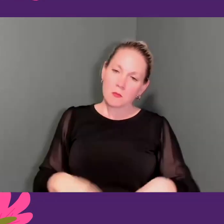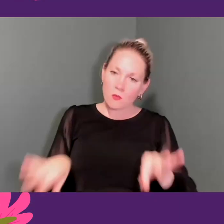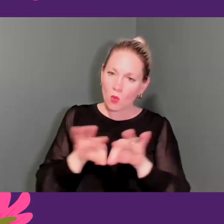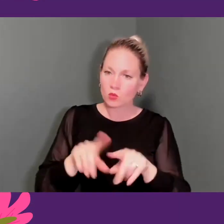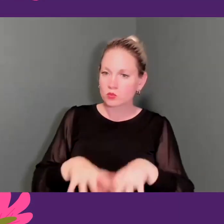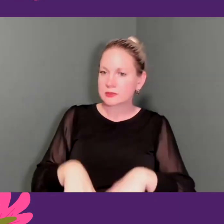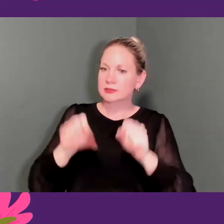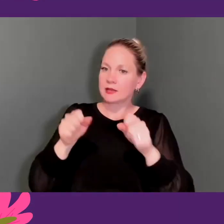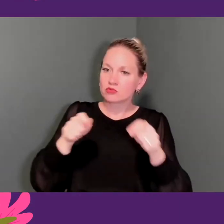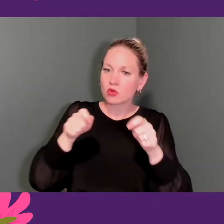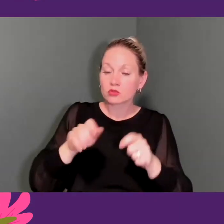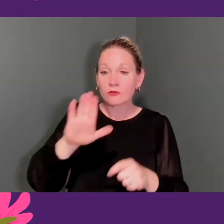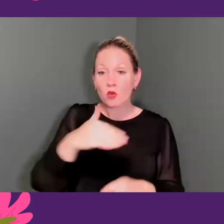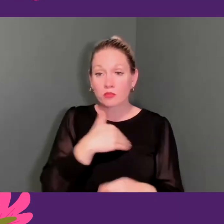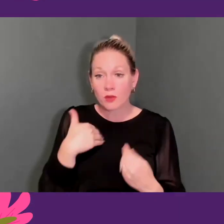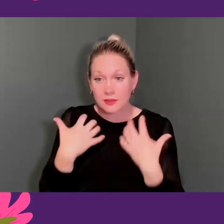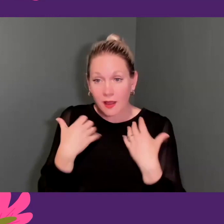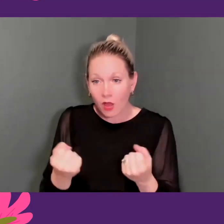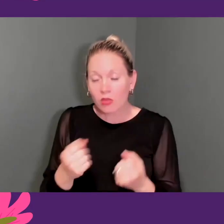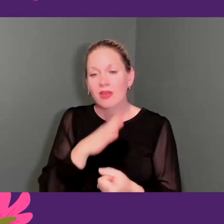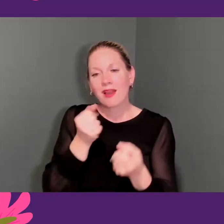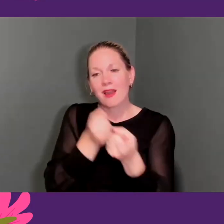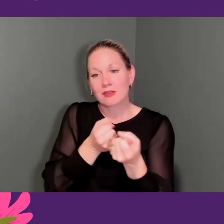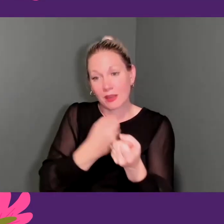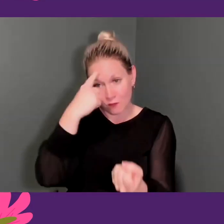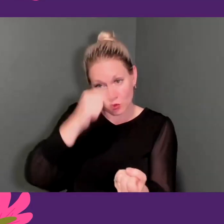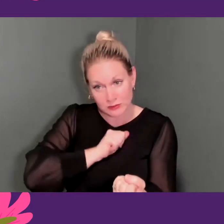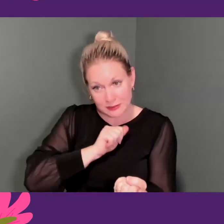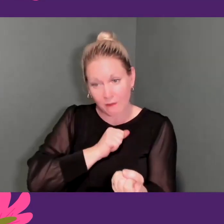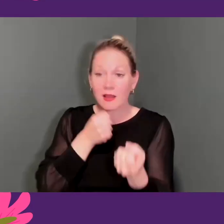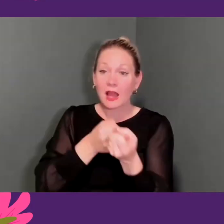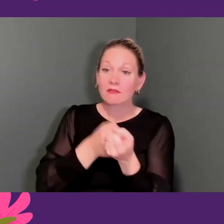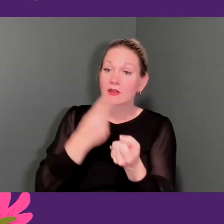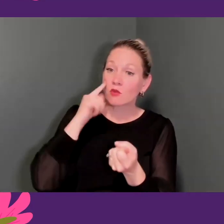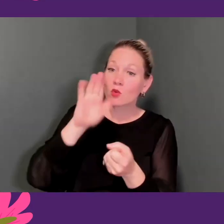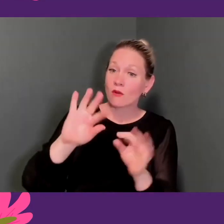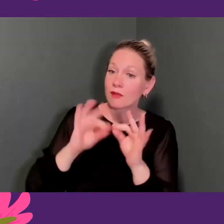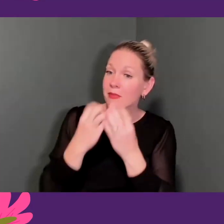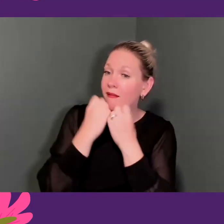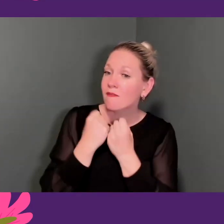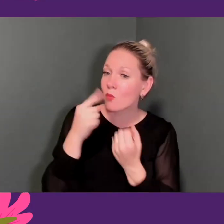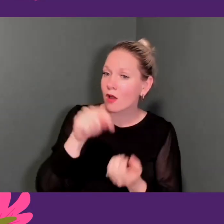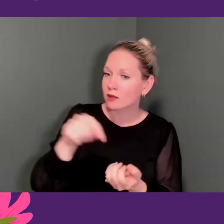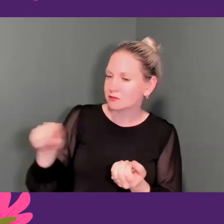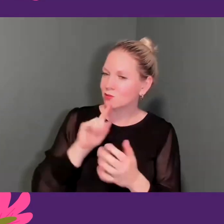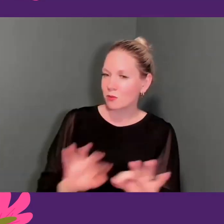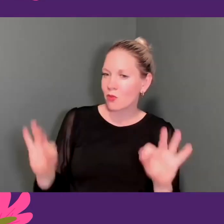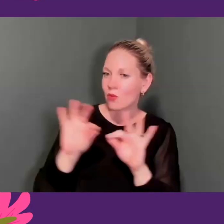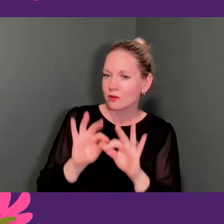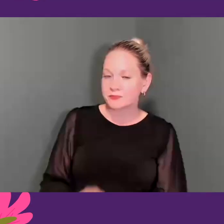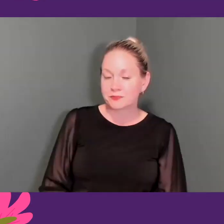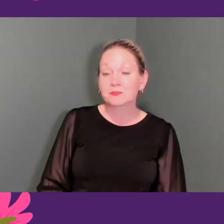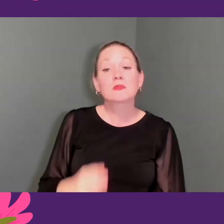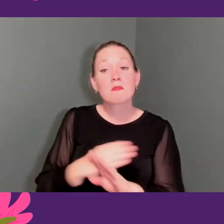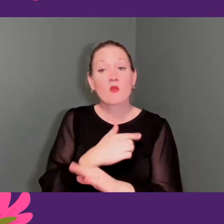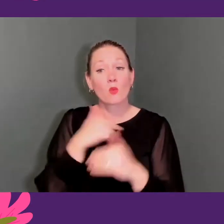and advocating for yourself and your loved ones can make all the difference. Before we really kick off the program, I want